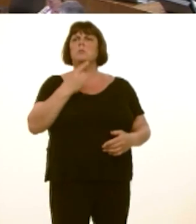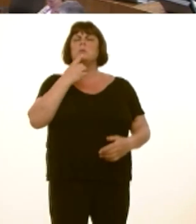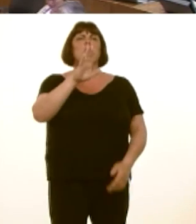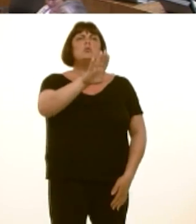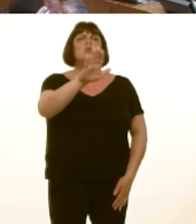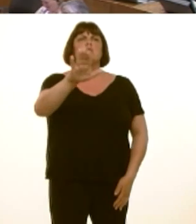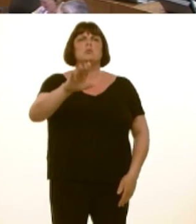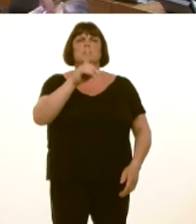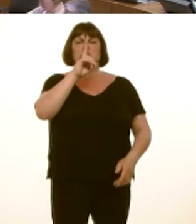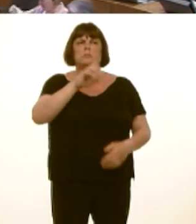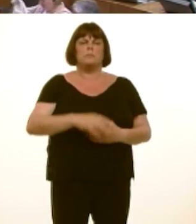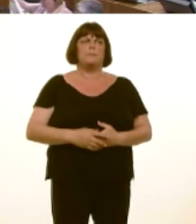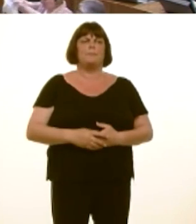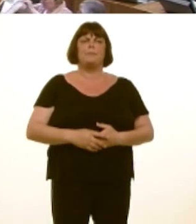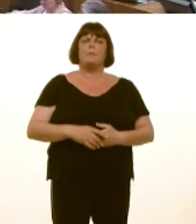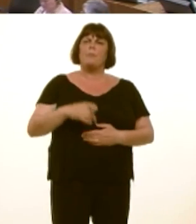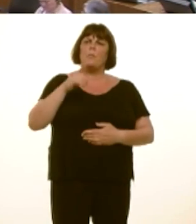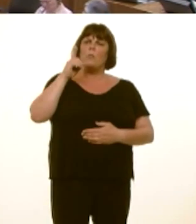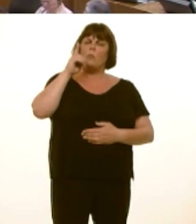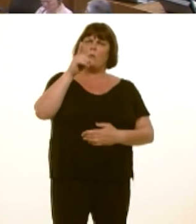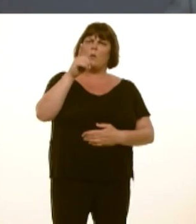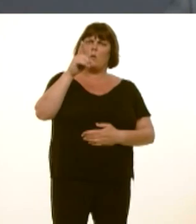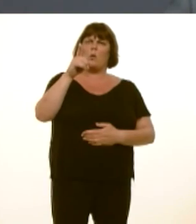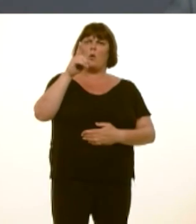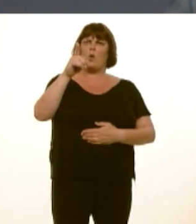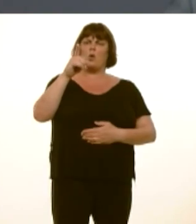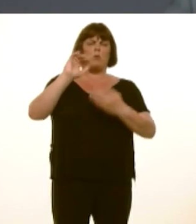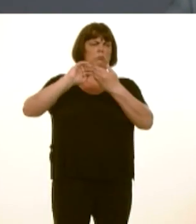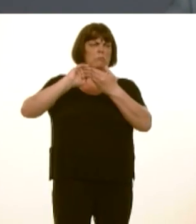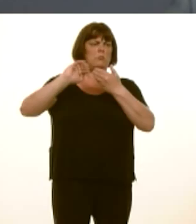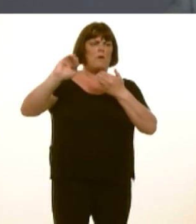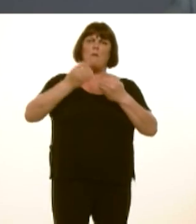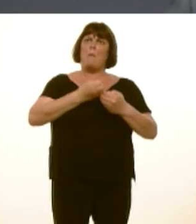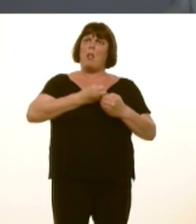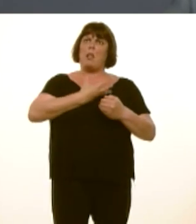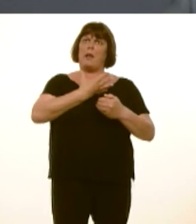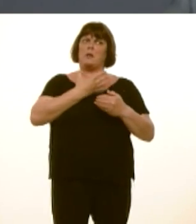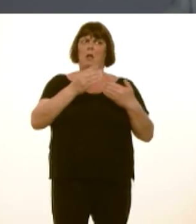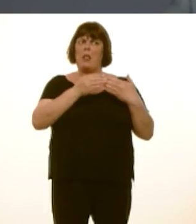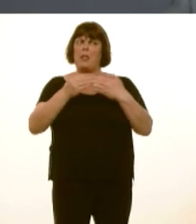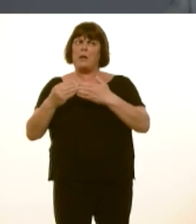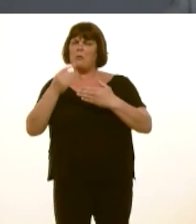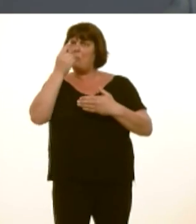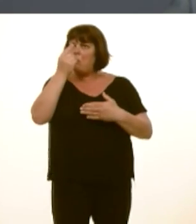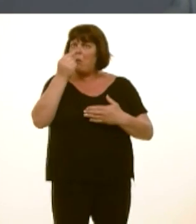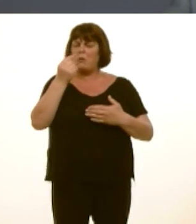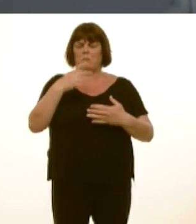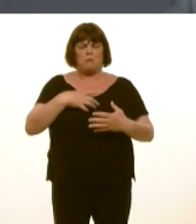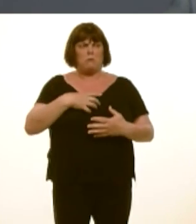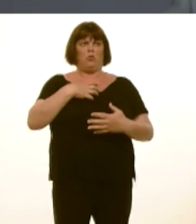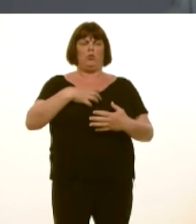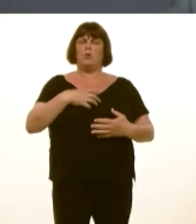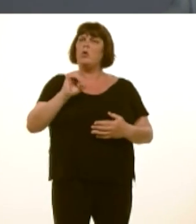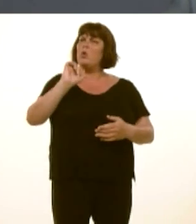Order. And for you to distance yourself from a Labour leadership contender is quite staggering. Yeah. First Minister, your